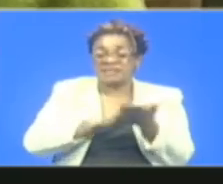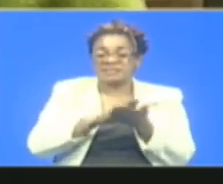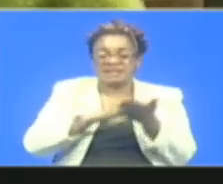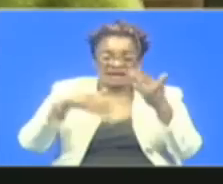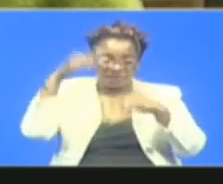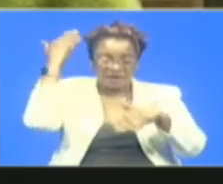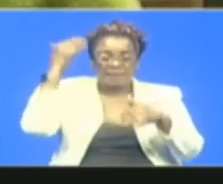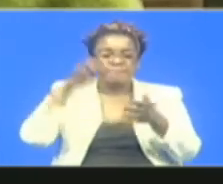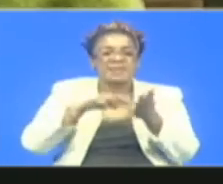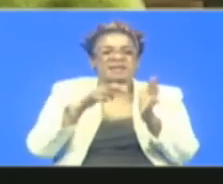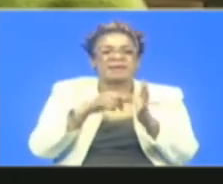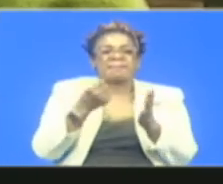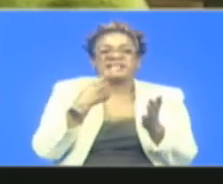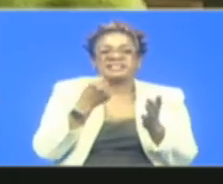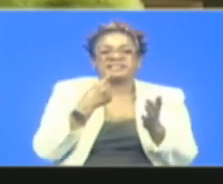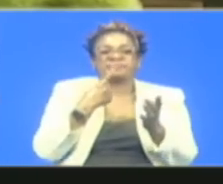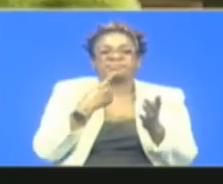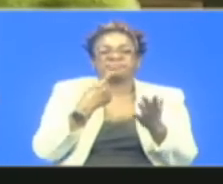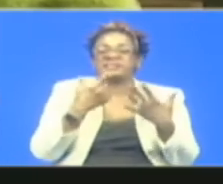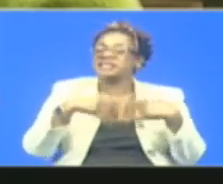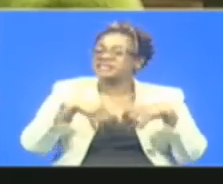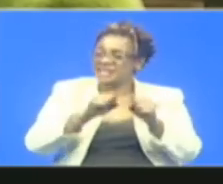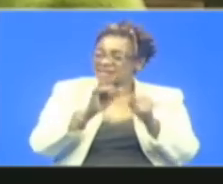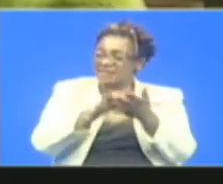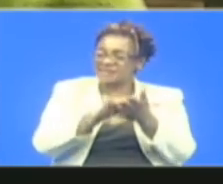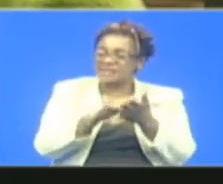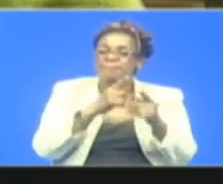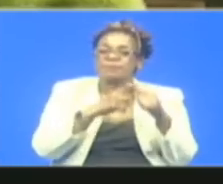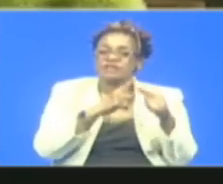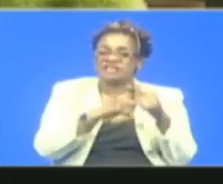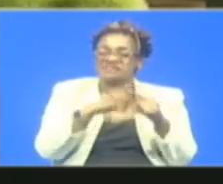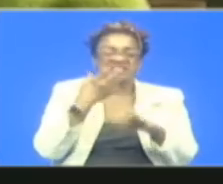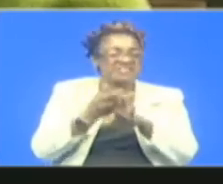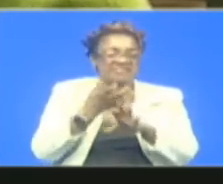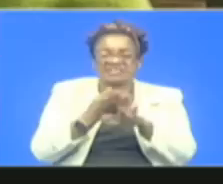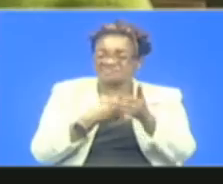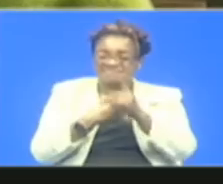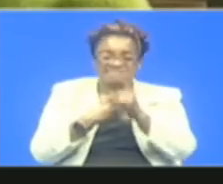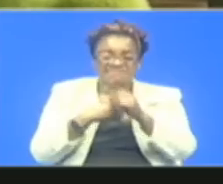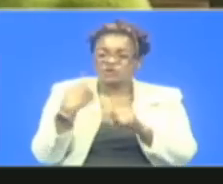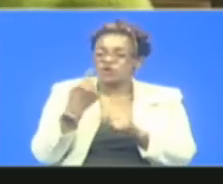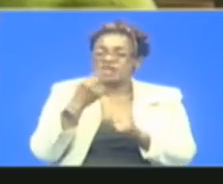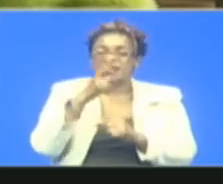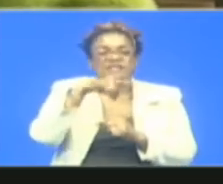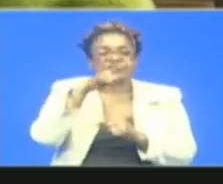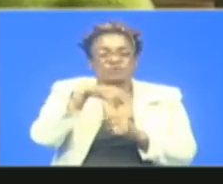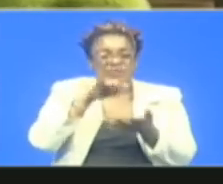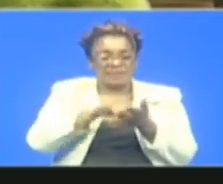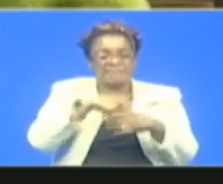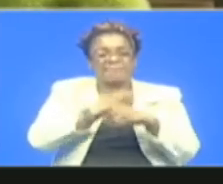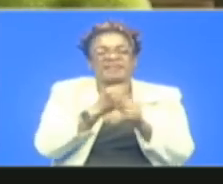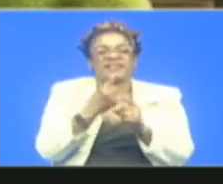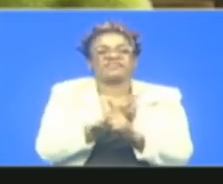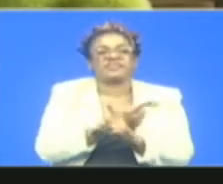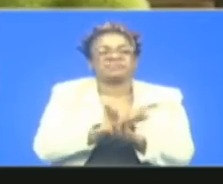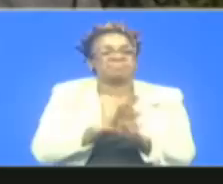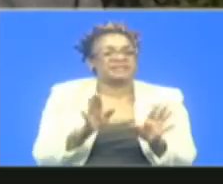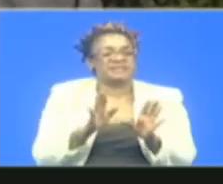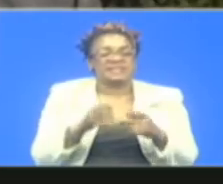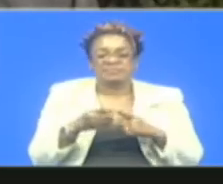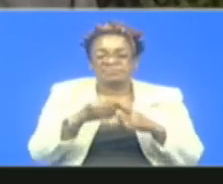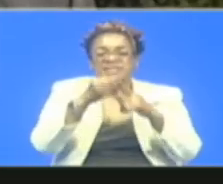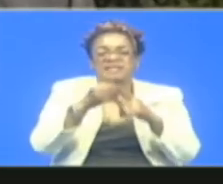them positively because they are not difficult. It's just your attitude towards them that makes the difference, yes, especially the